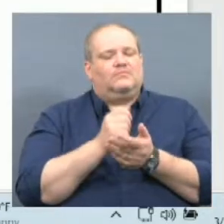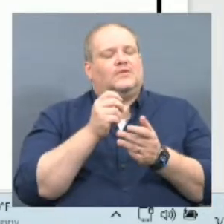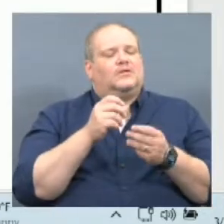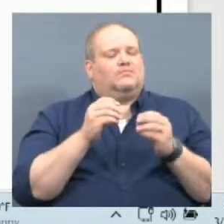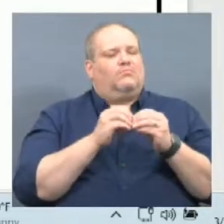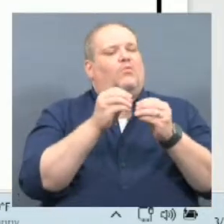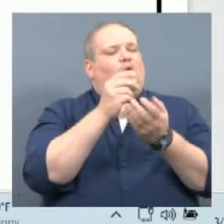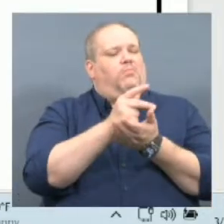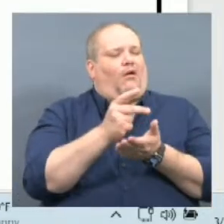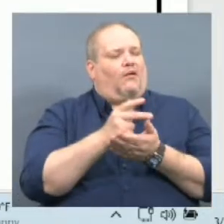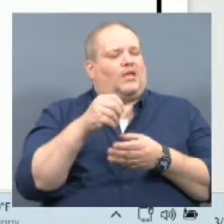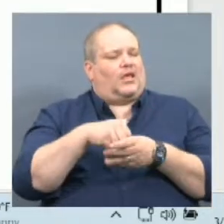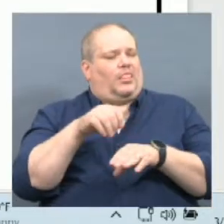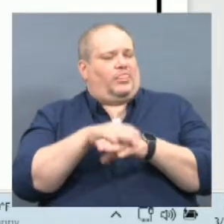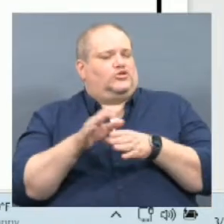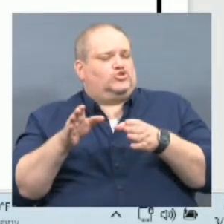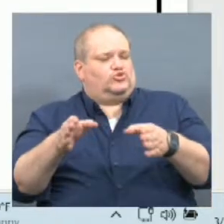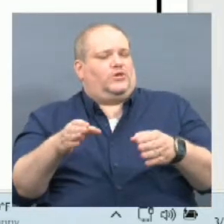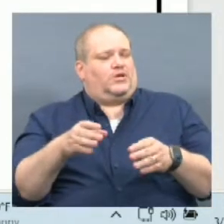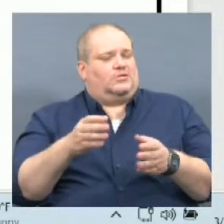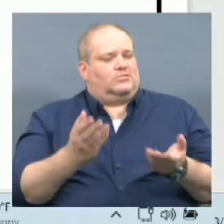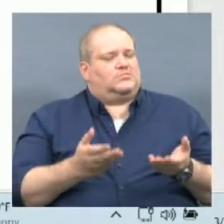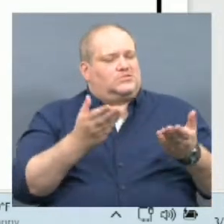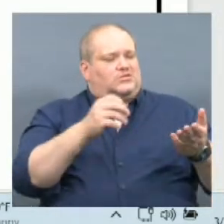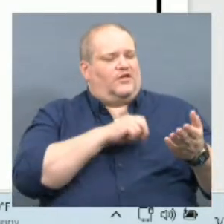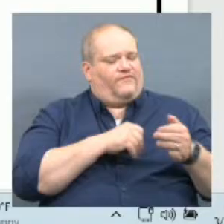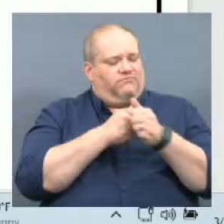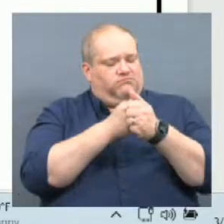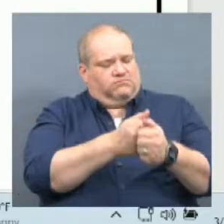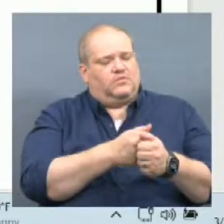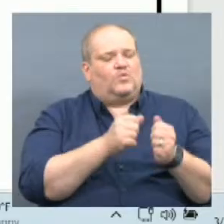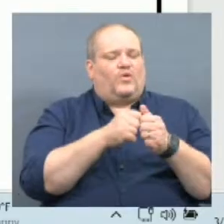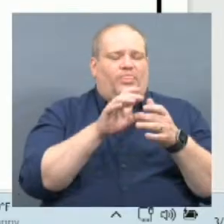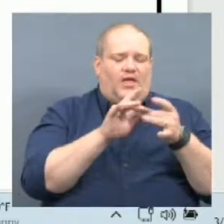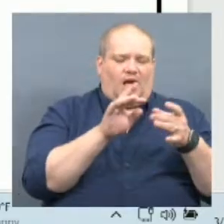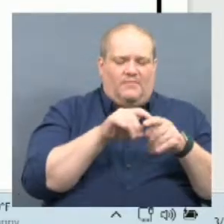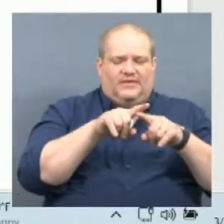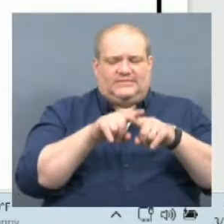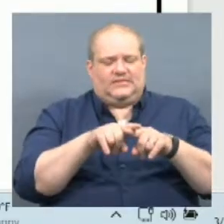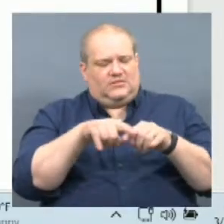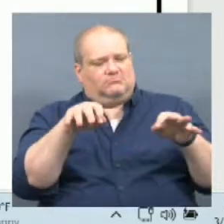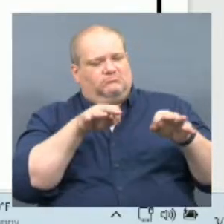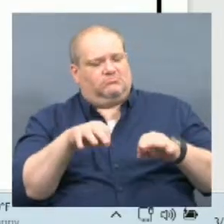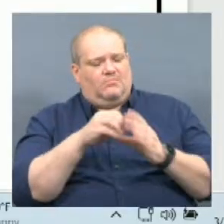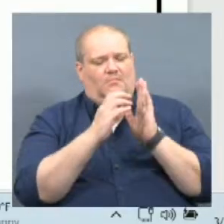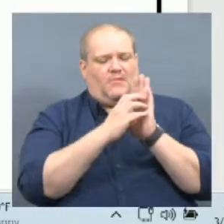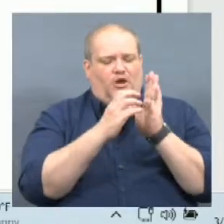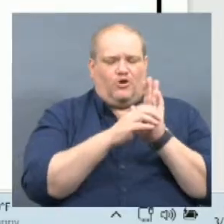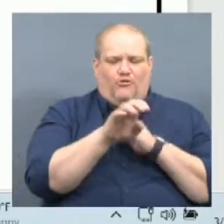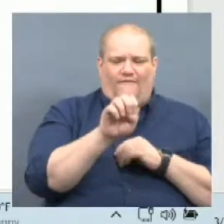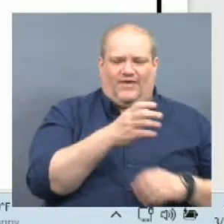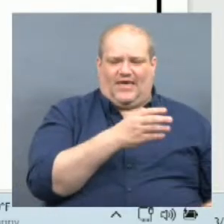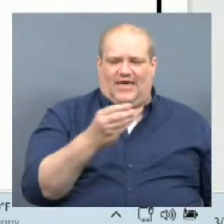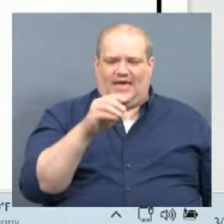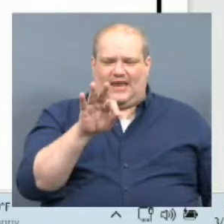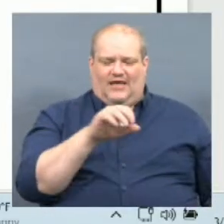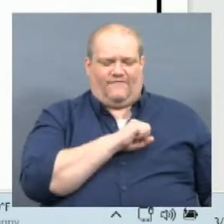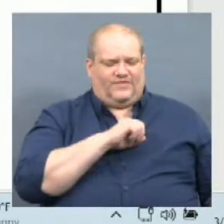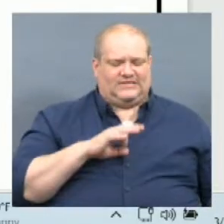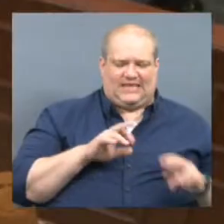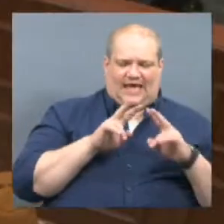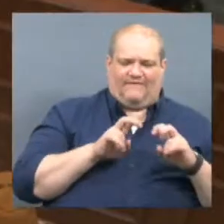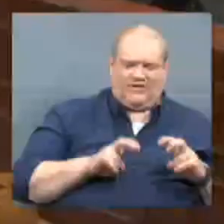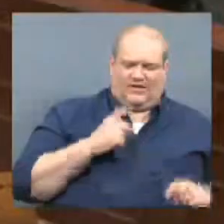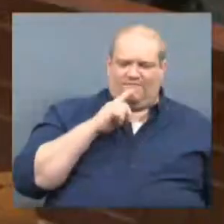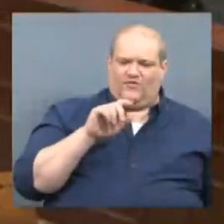Staff recommends approval of the PDO rezoning subject to compliance with the comments and conditions outlined in paragraphs E and F in the staff analysis of the